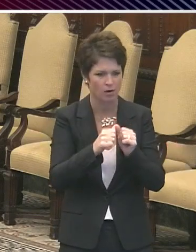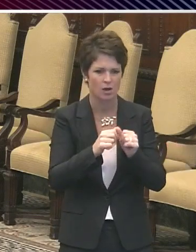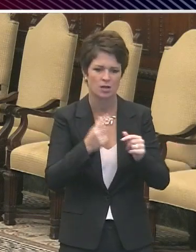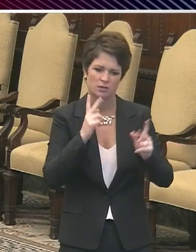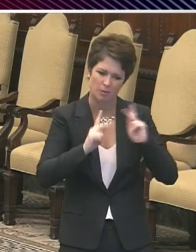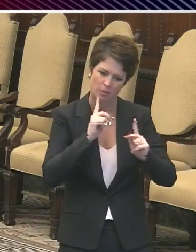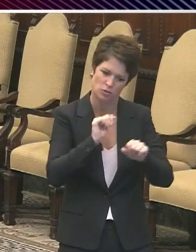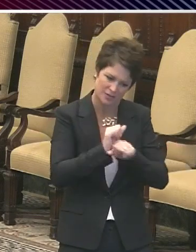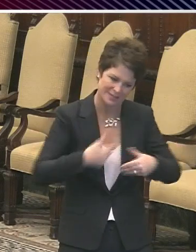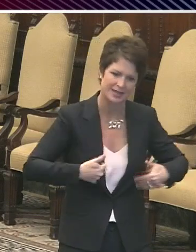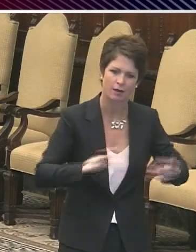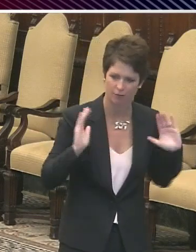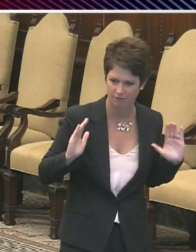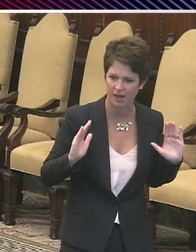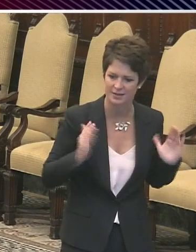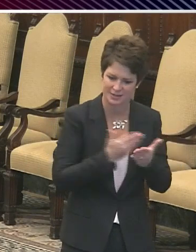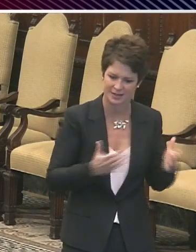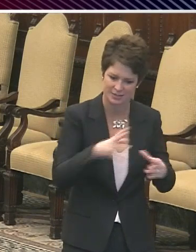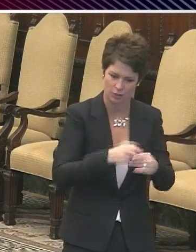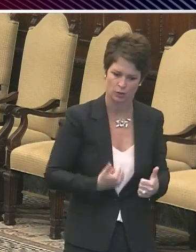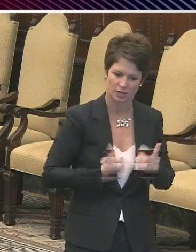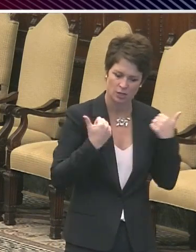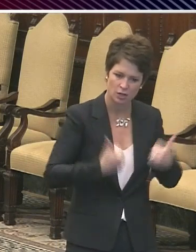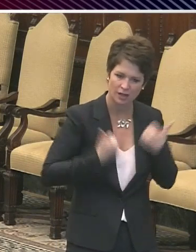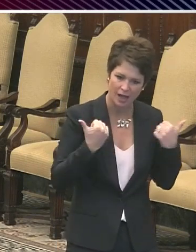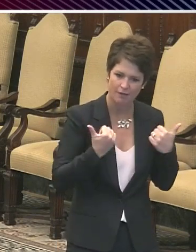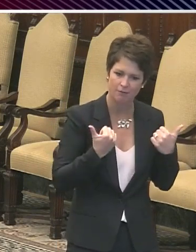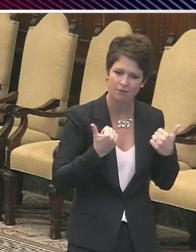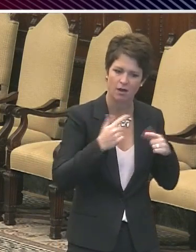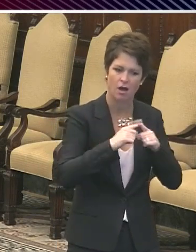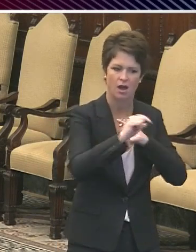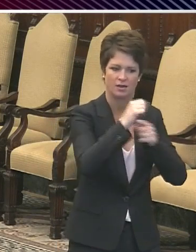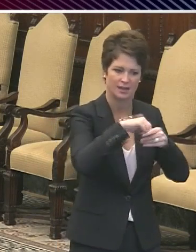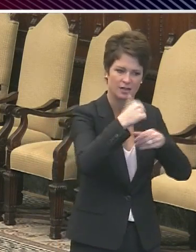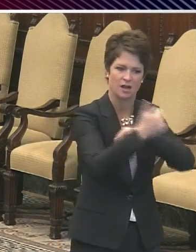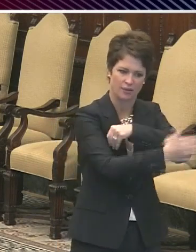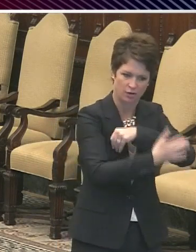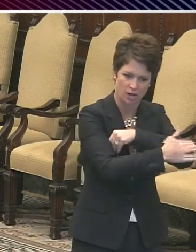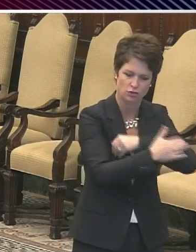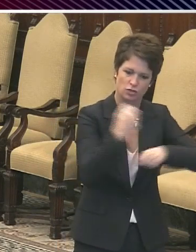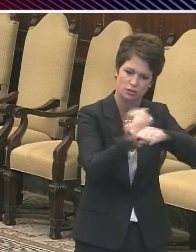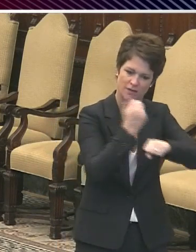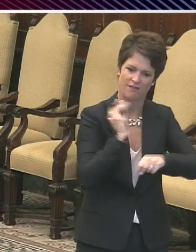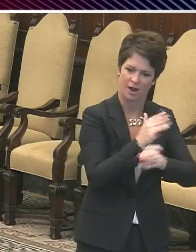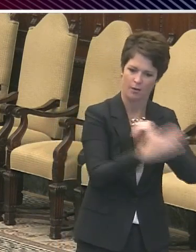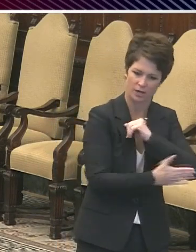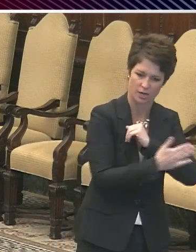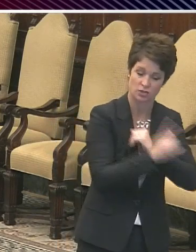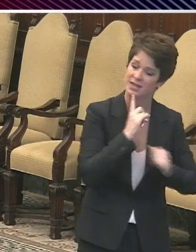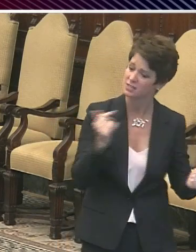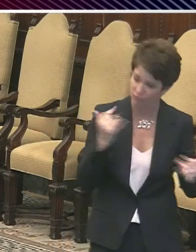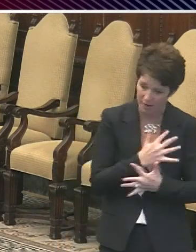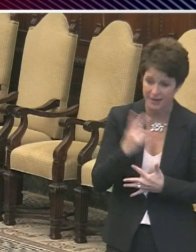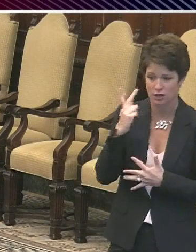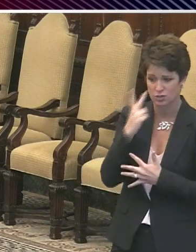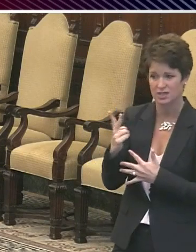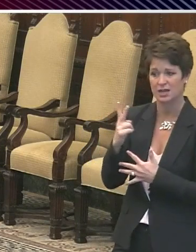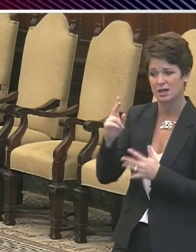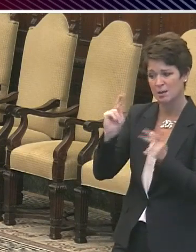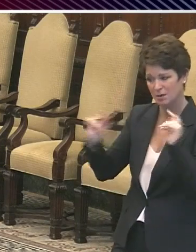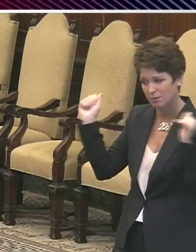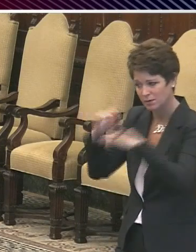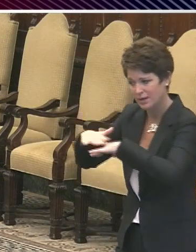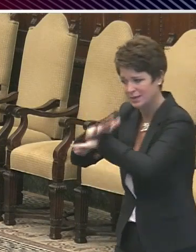really sacrifice things, including your life on foreign soil. So it's frightening to see that all going